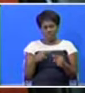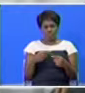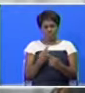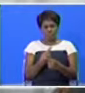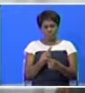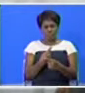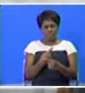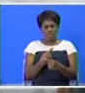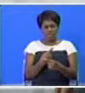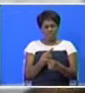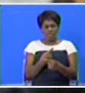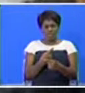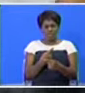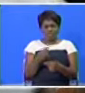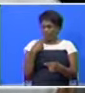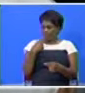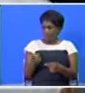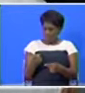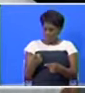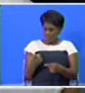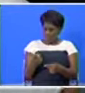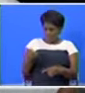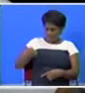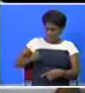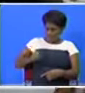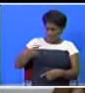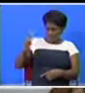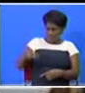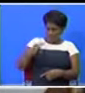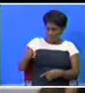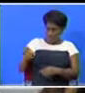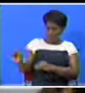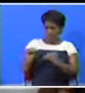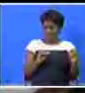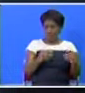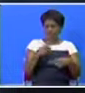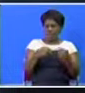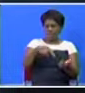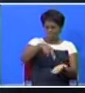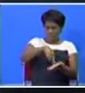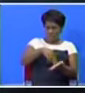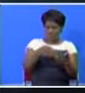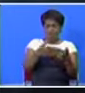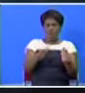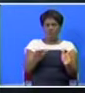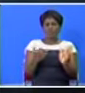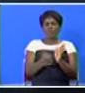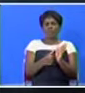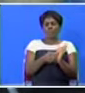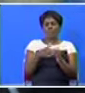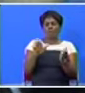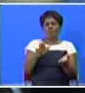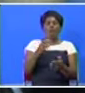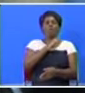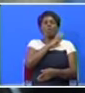Wiper. IEBC had argued that Wavinya was guilty of party hopping and that allowing her to contest would open floodgates for more petitions.